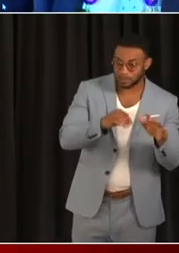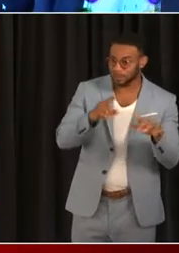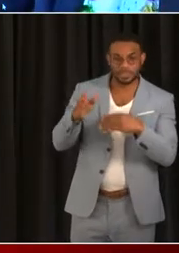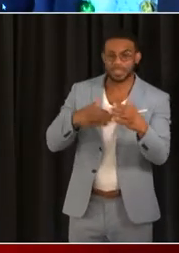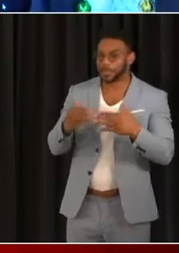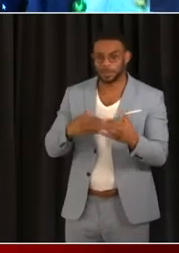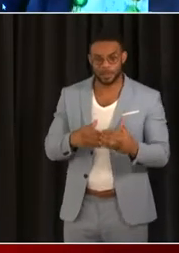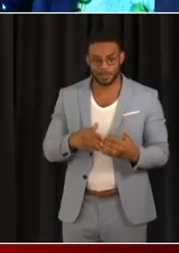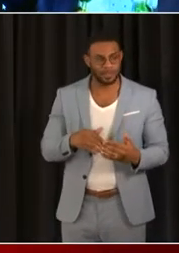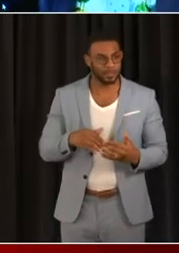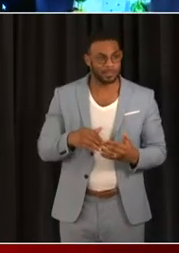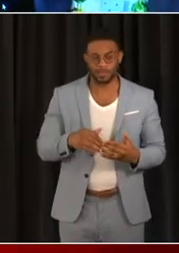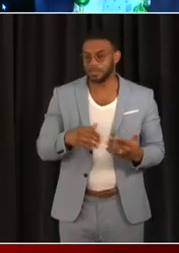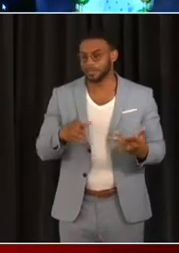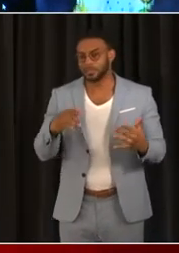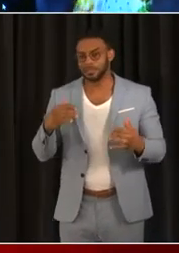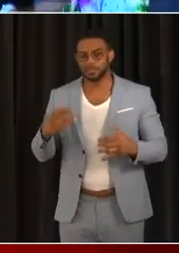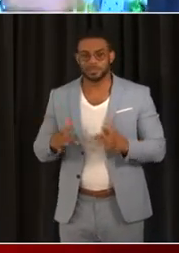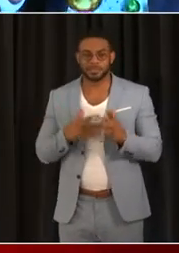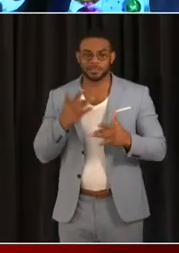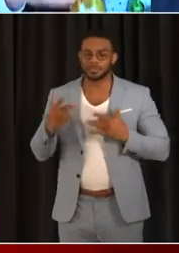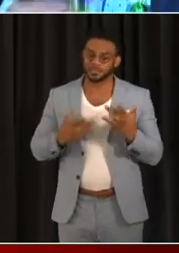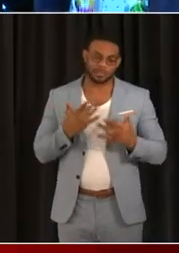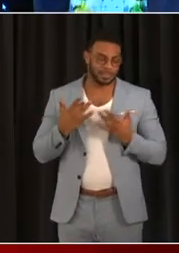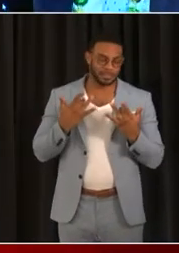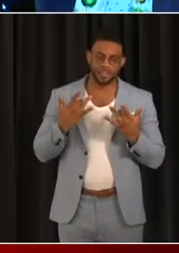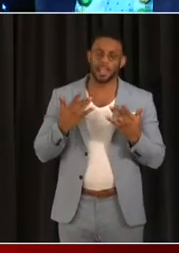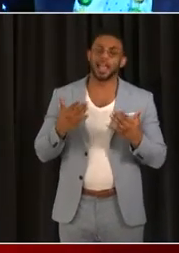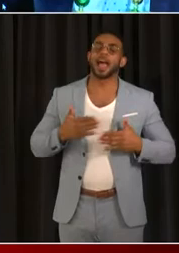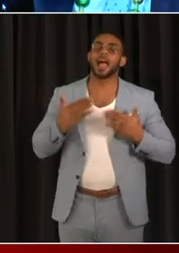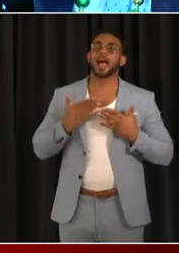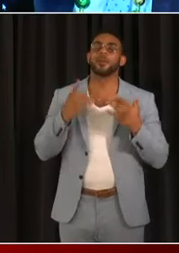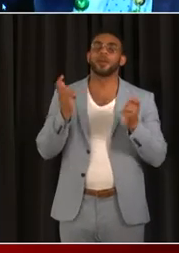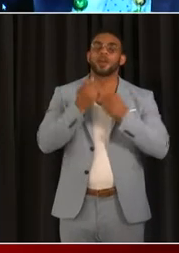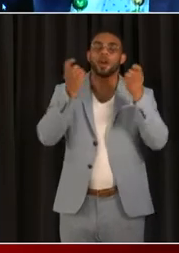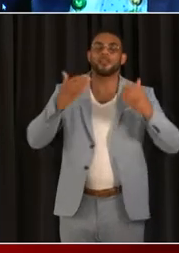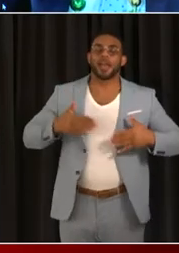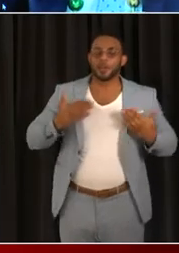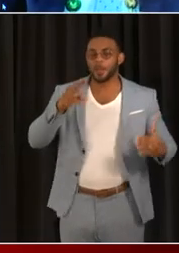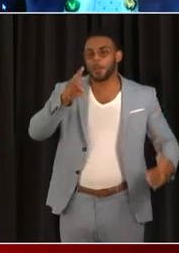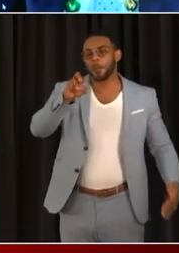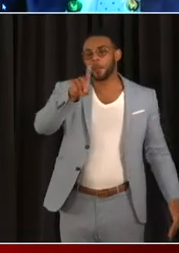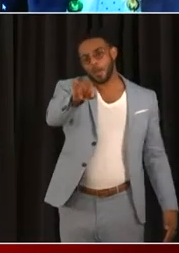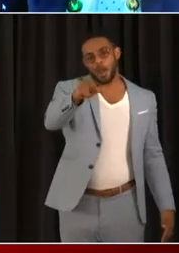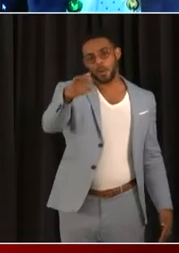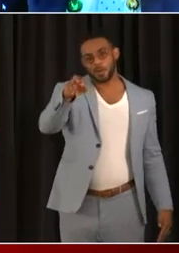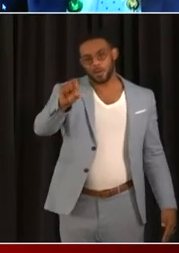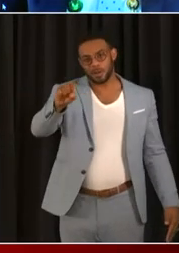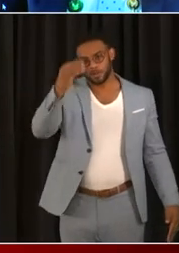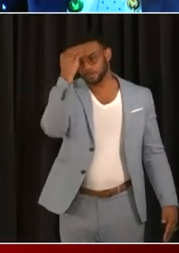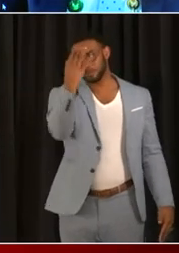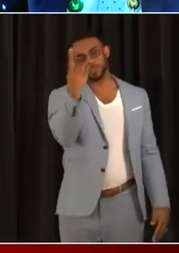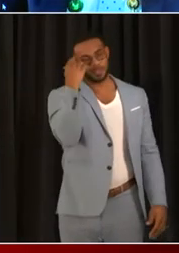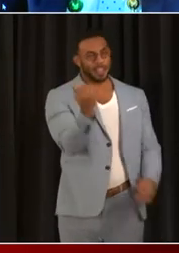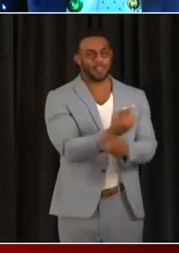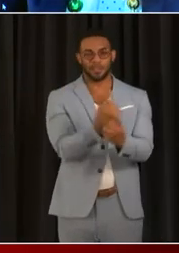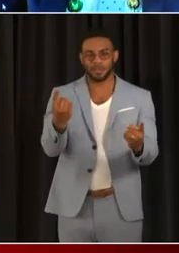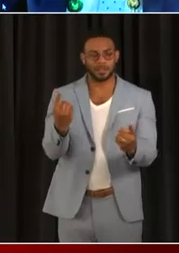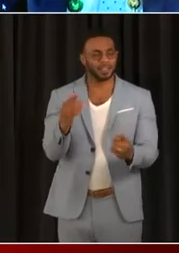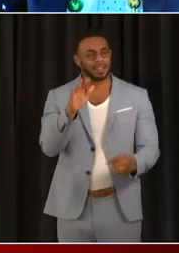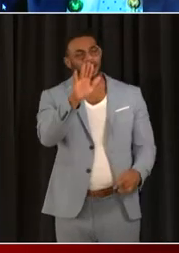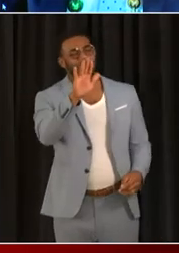Orleans, like I did for so long, happy Carnival, happy Mardi Gras for everyone out